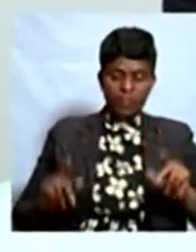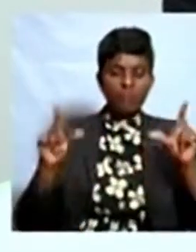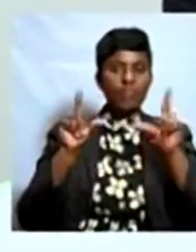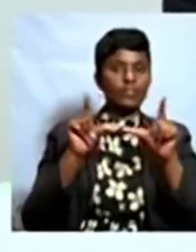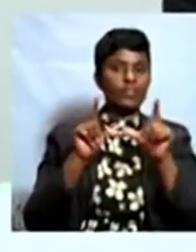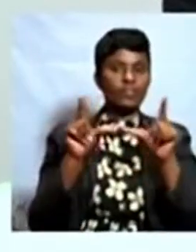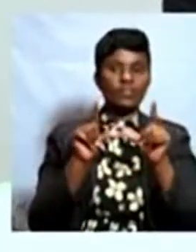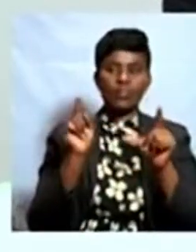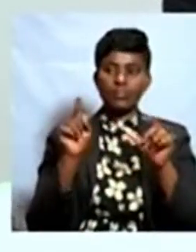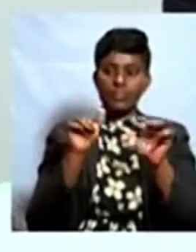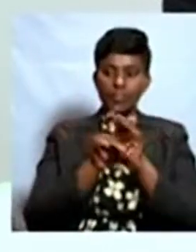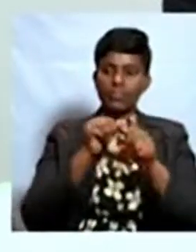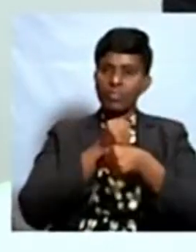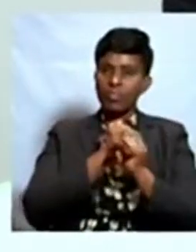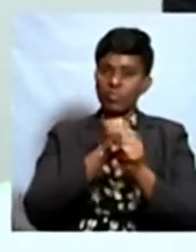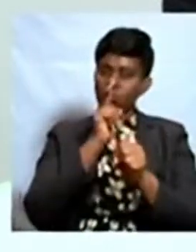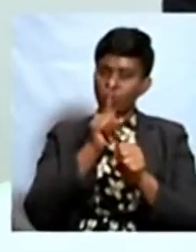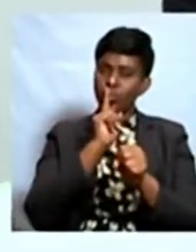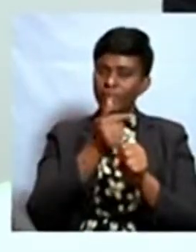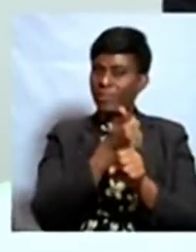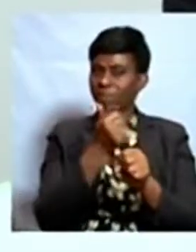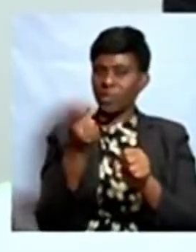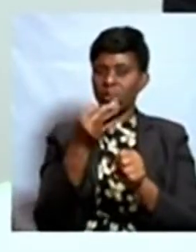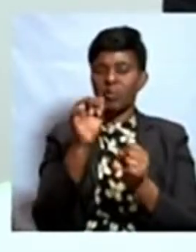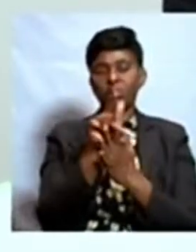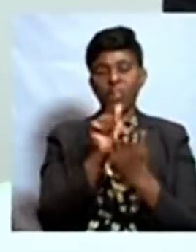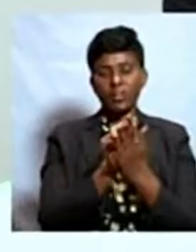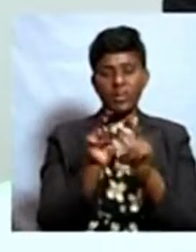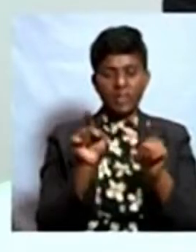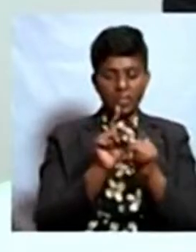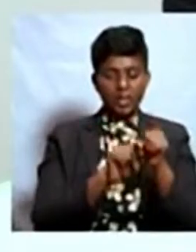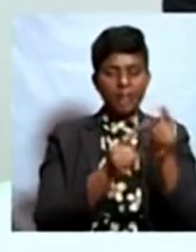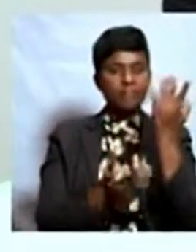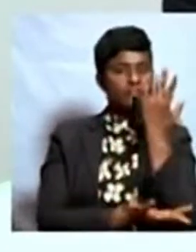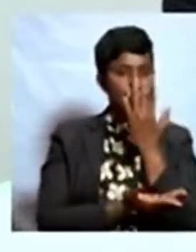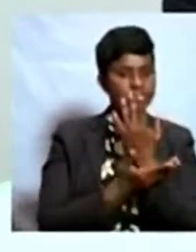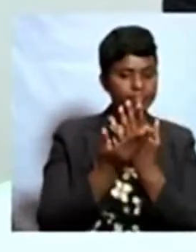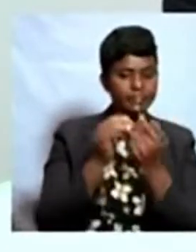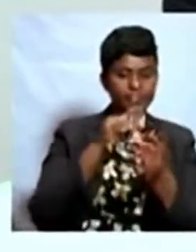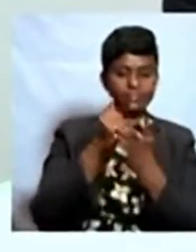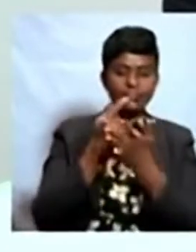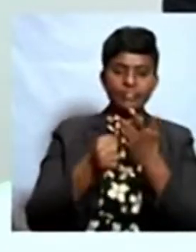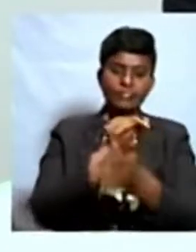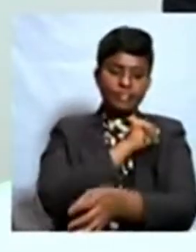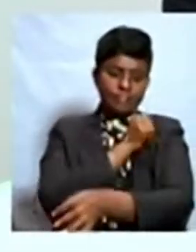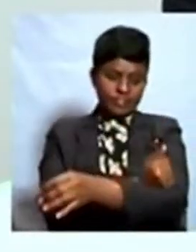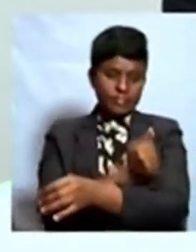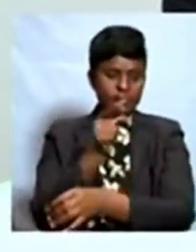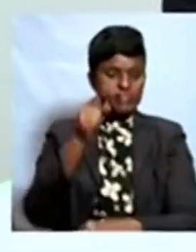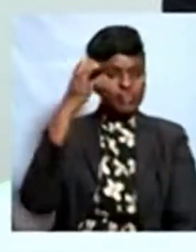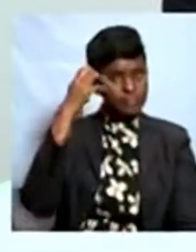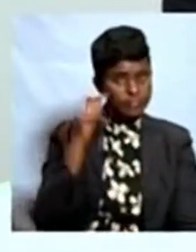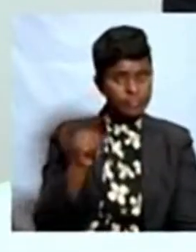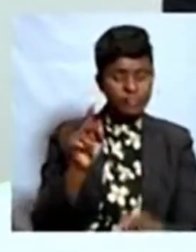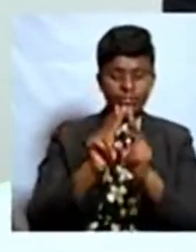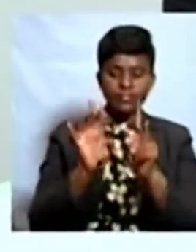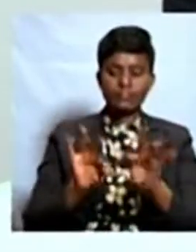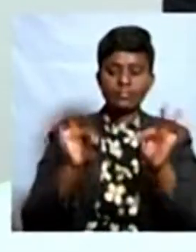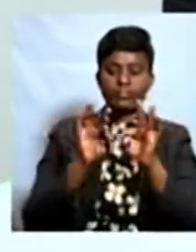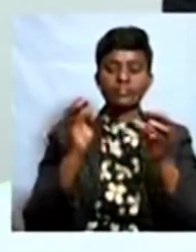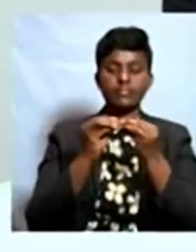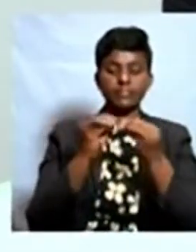licenses in enforcing any of the laws. Enhancing powers of authorized officers is cardinal